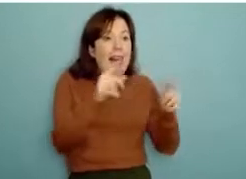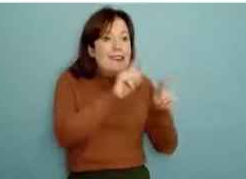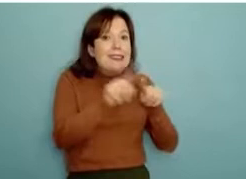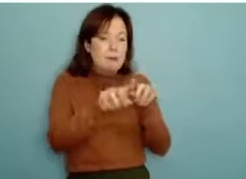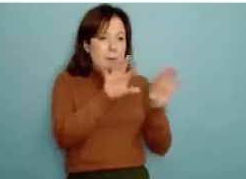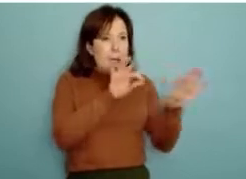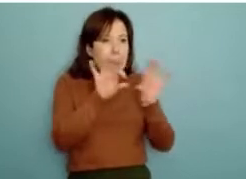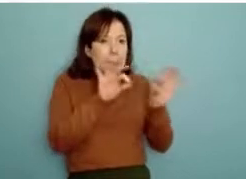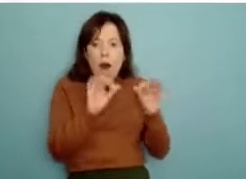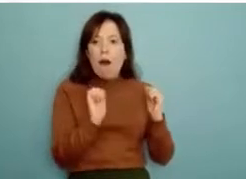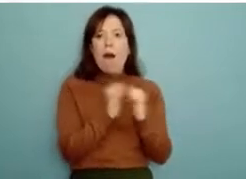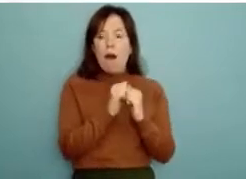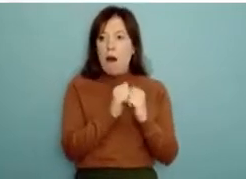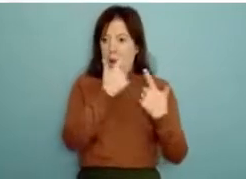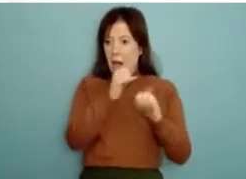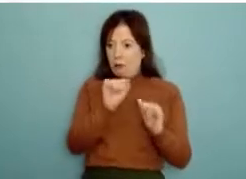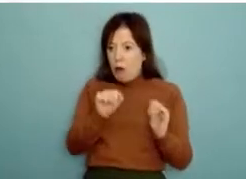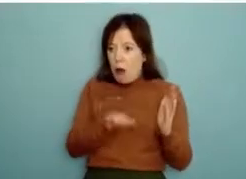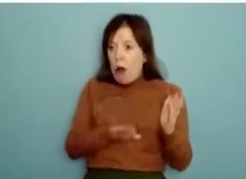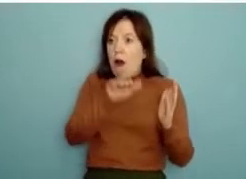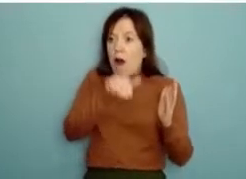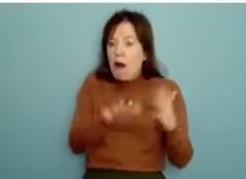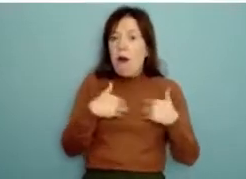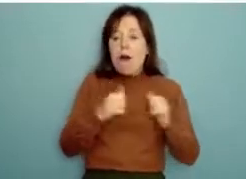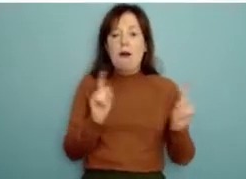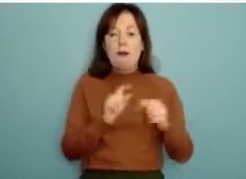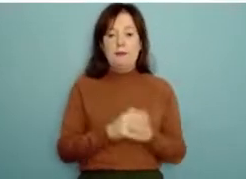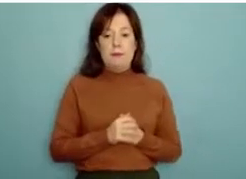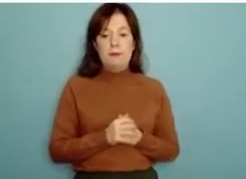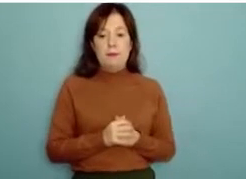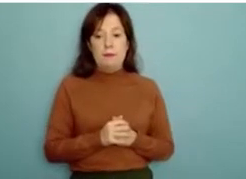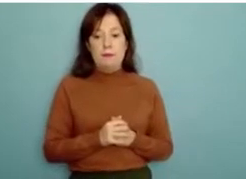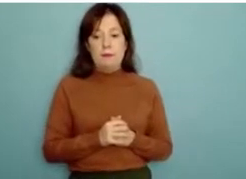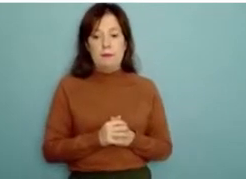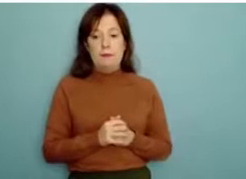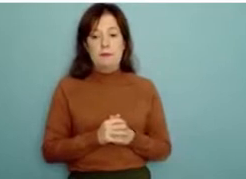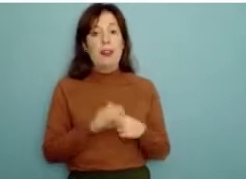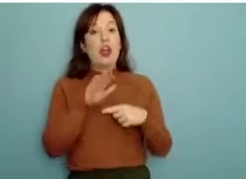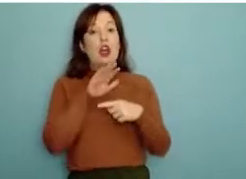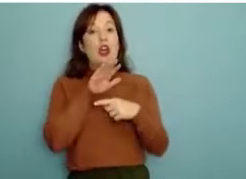progress. Interestingly, receiving external training that was perceived as helpful